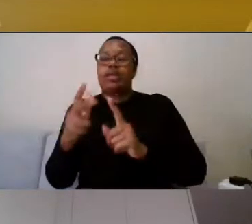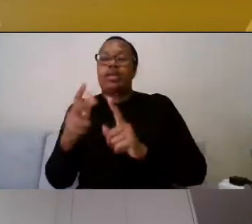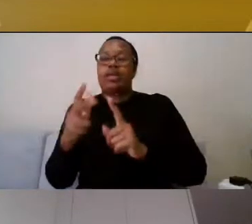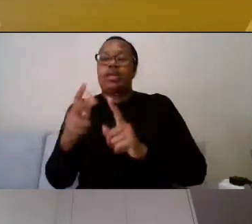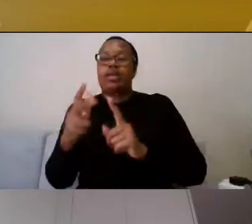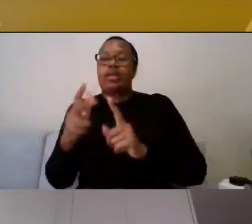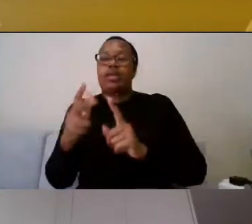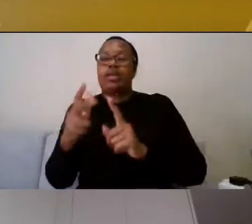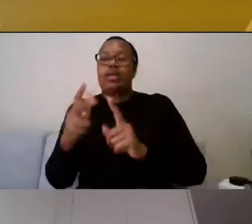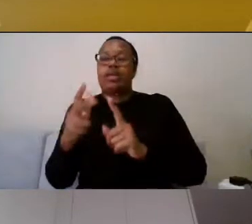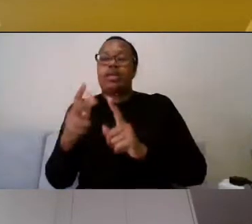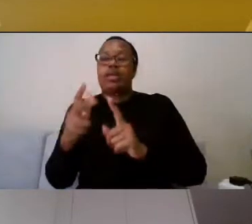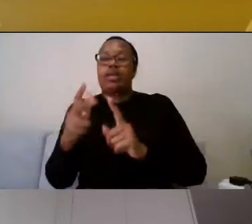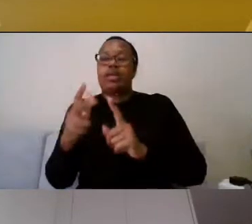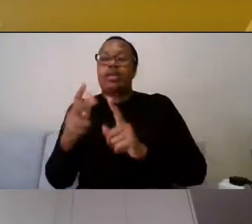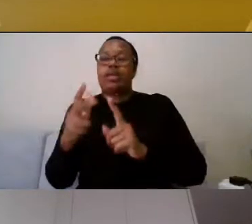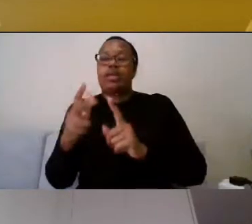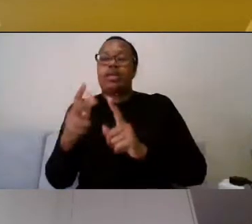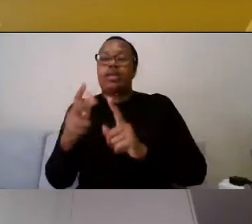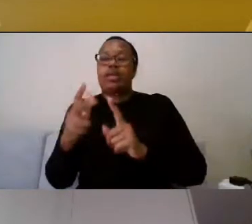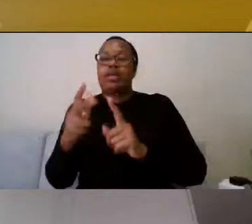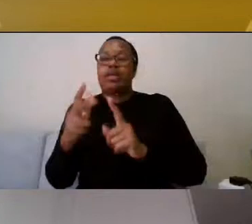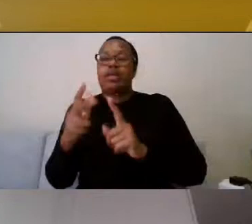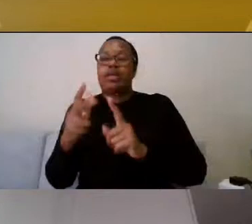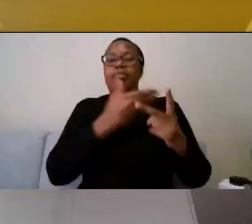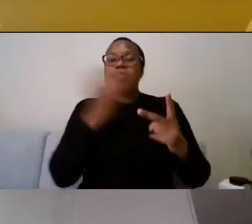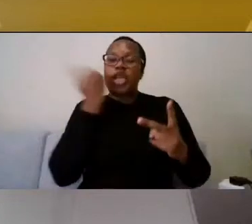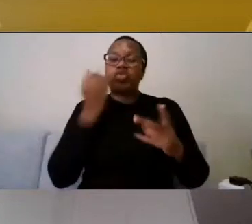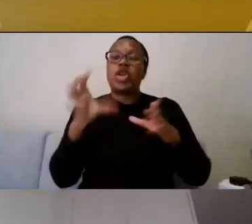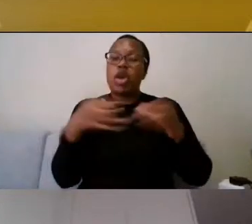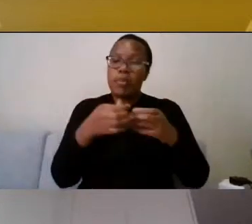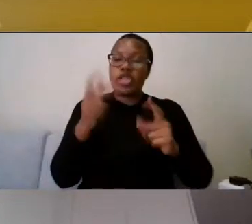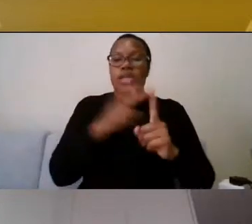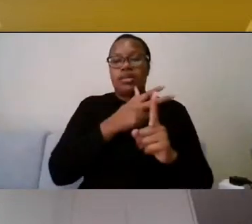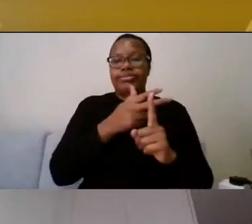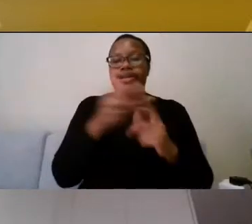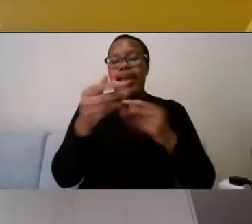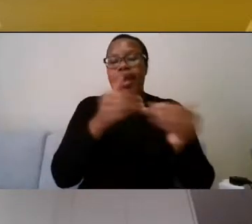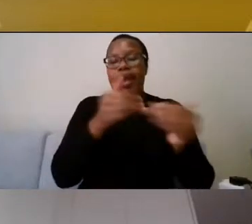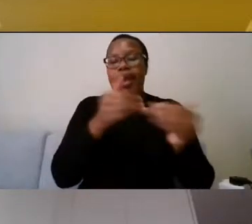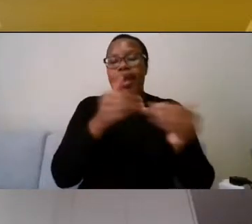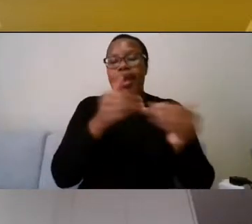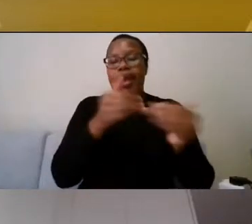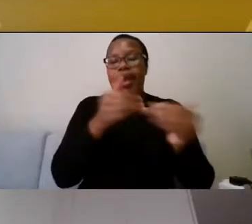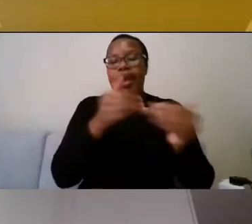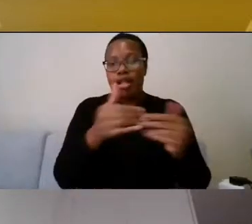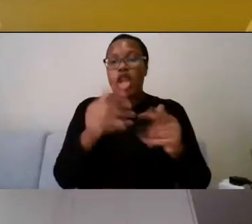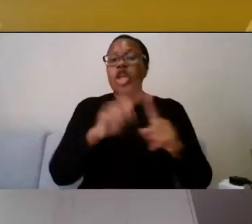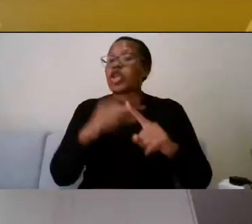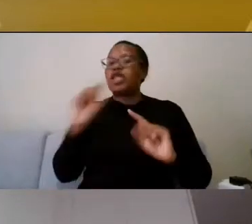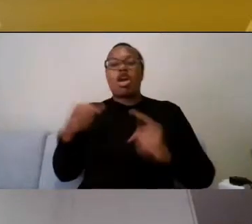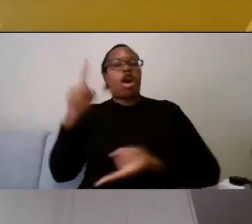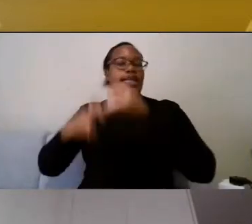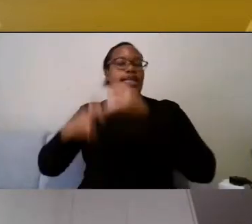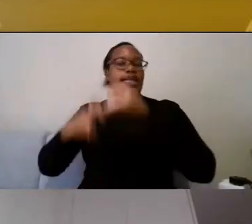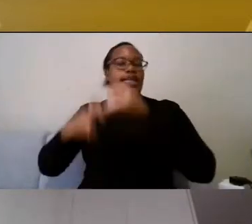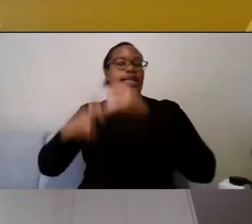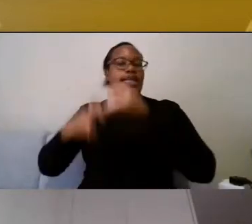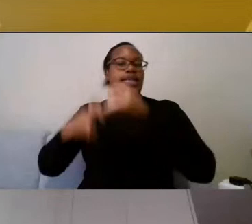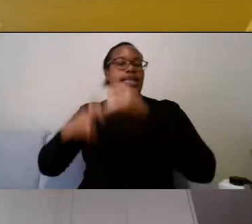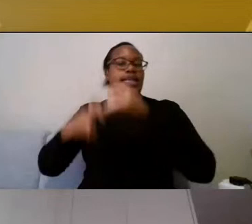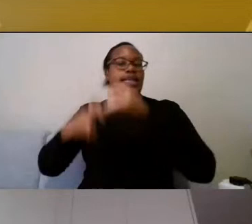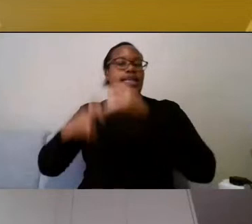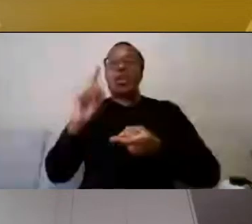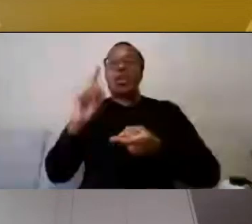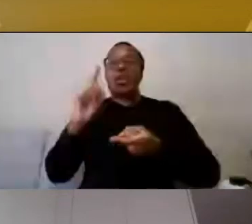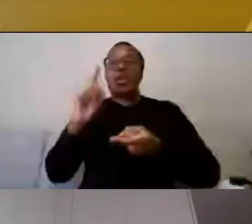So the minister can't suspend a magistrate. It needs to be the commission that does that. a minister can't decide to